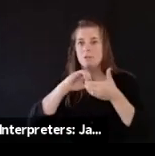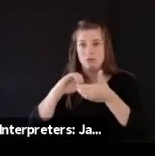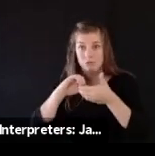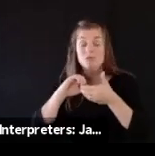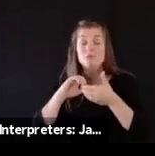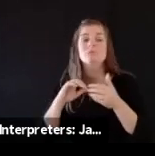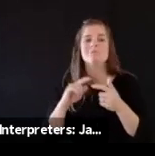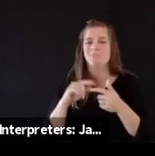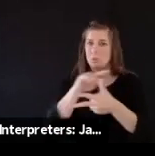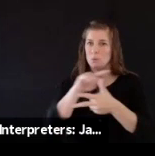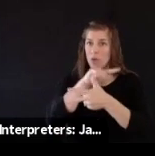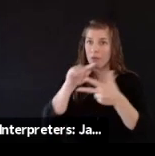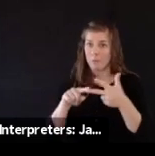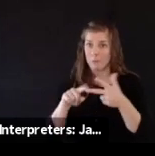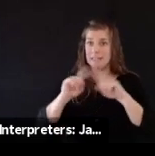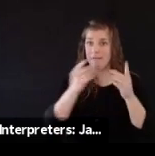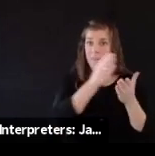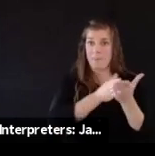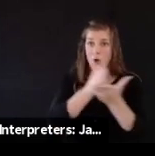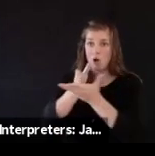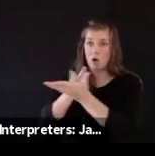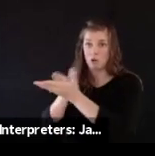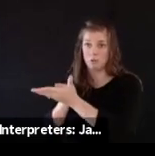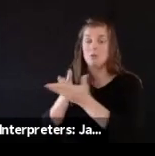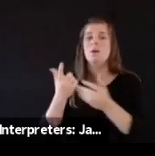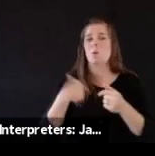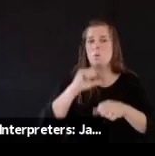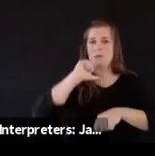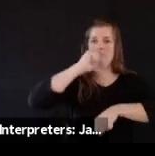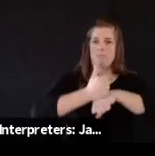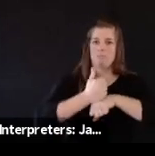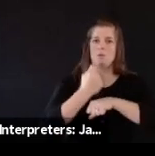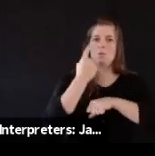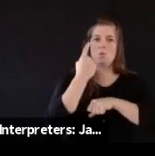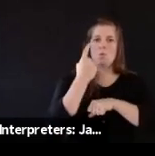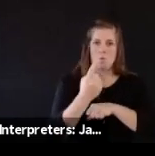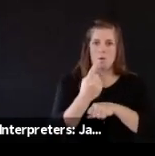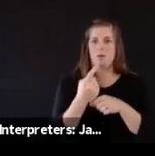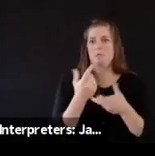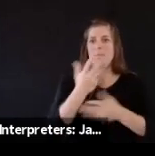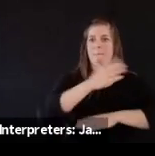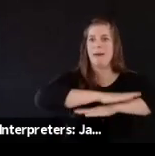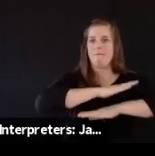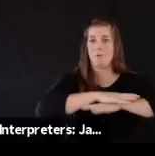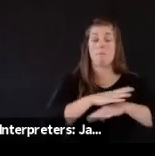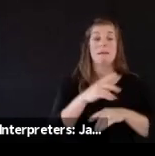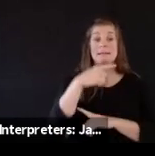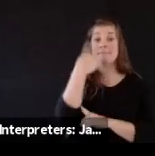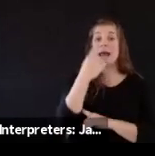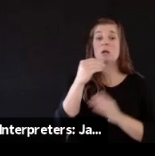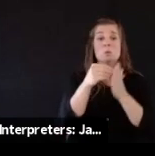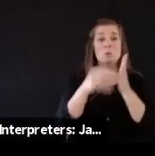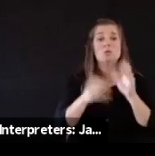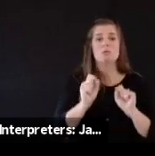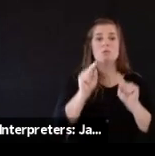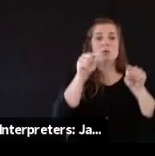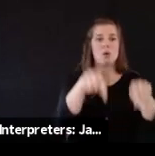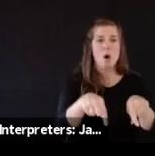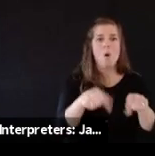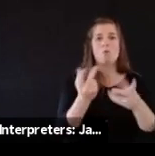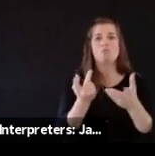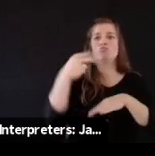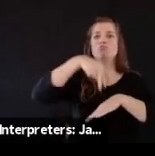we essentially created a platform where Black students could come and talk about their Black experience and how